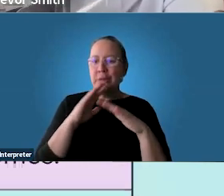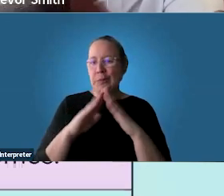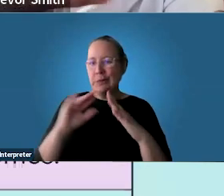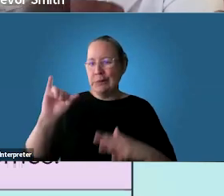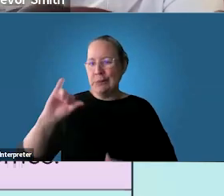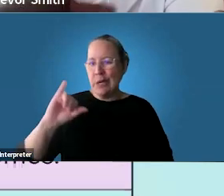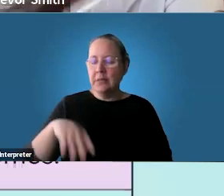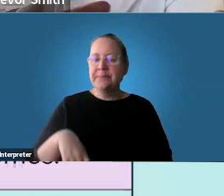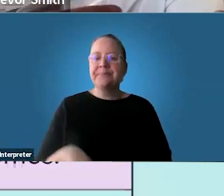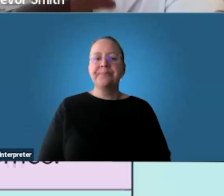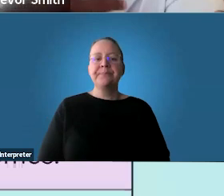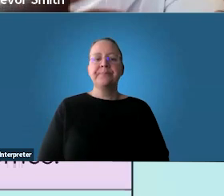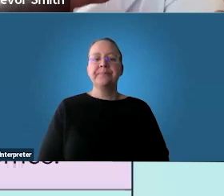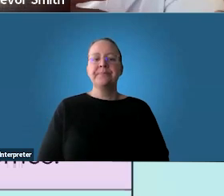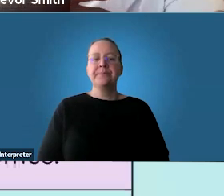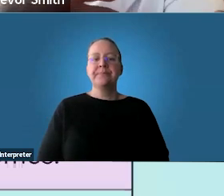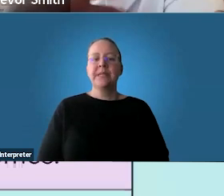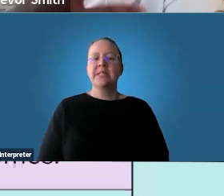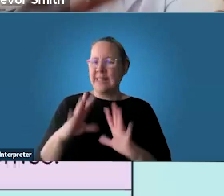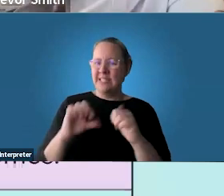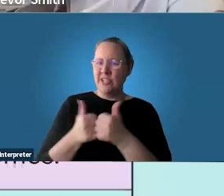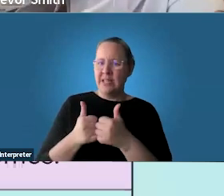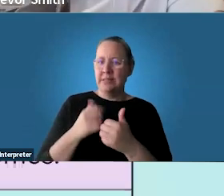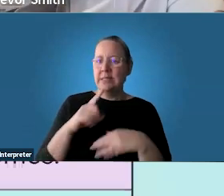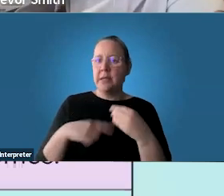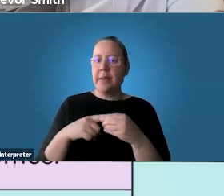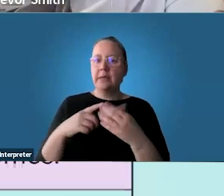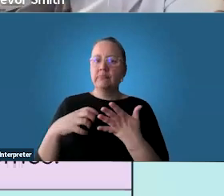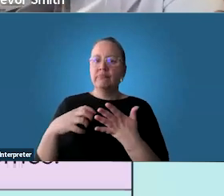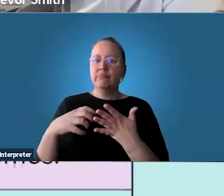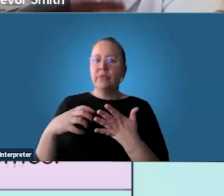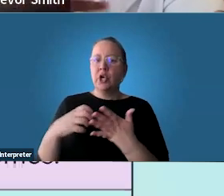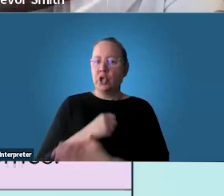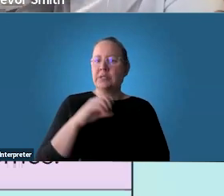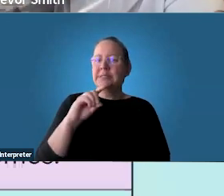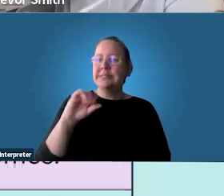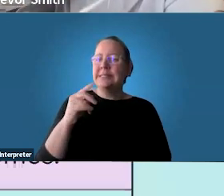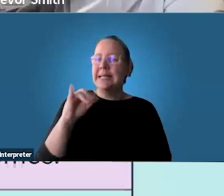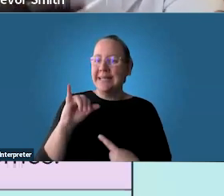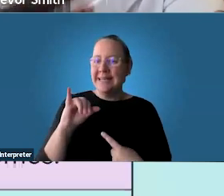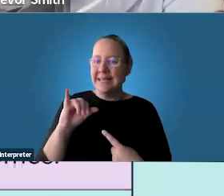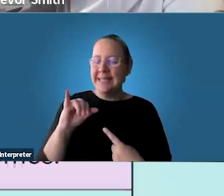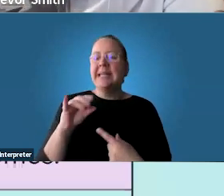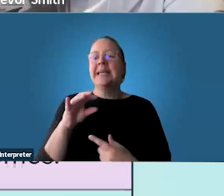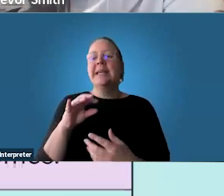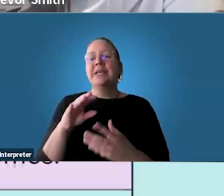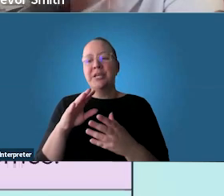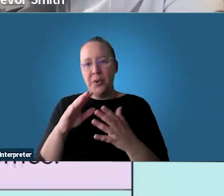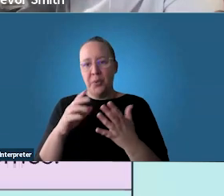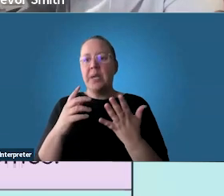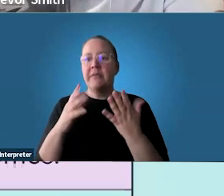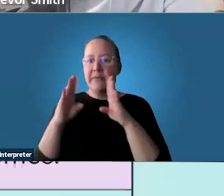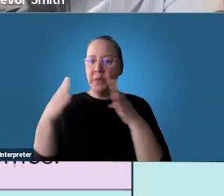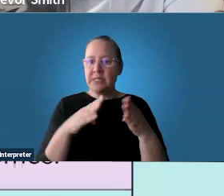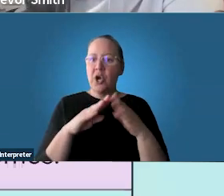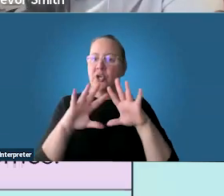communities. So narrative change would invite us to challenge the notion of earned dignity and instead focus on universal rights, shared humanity,